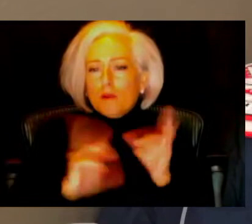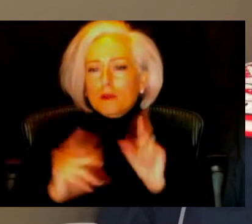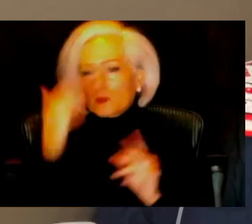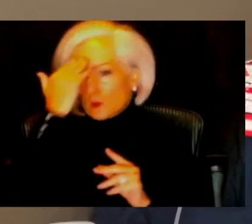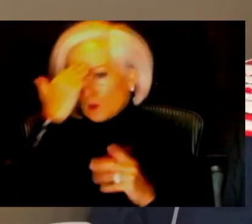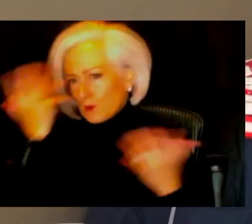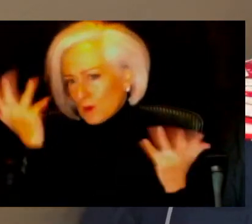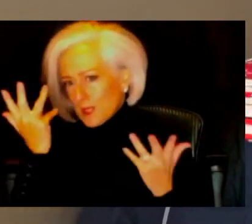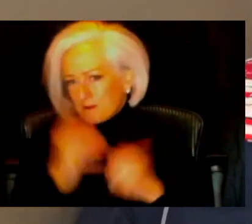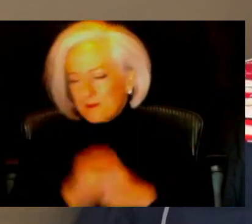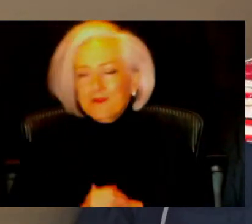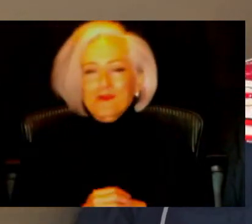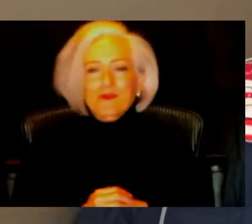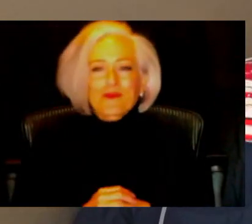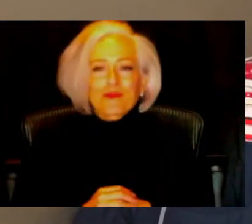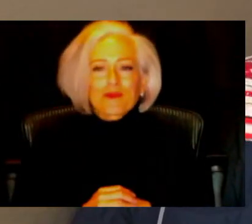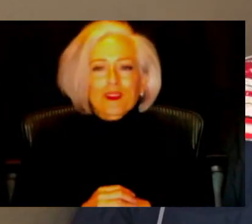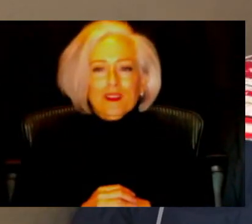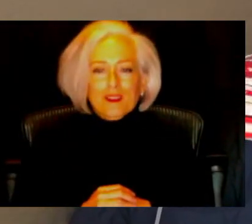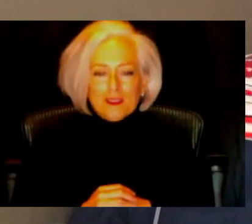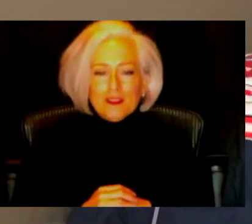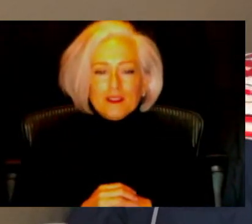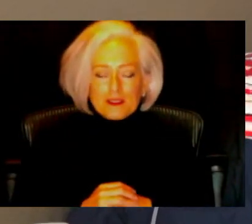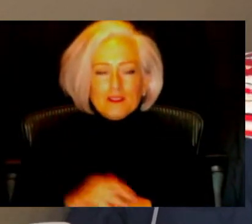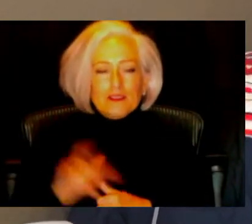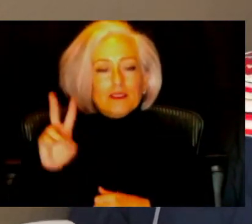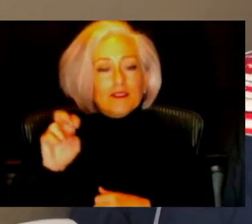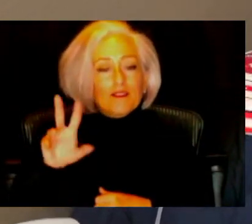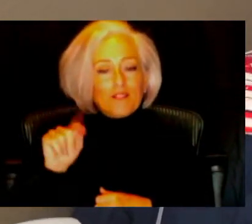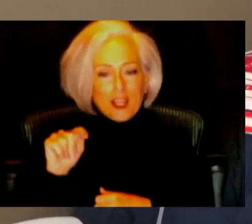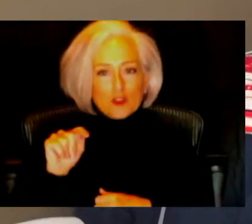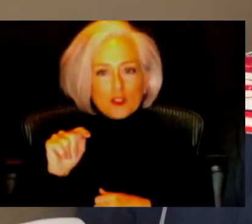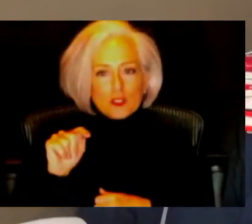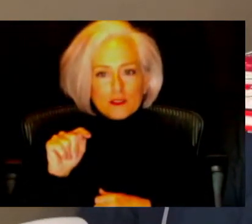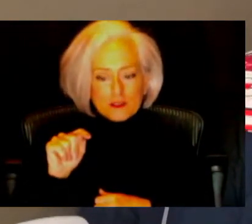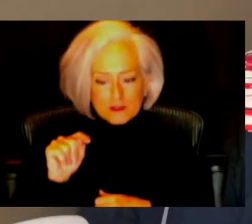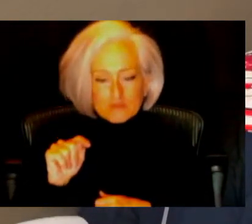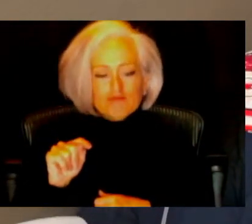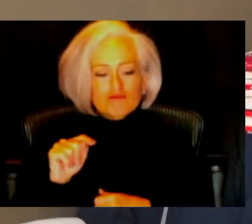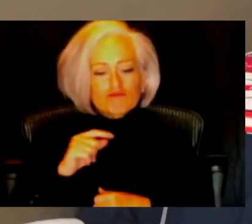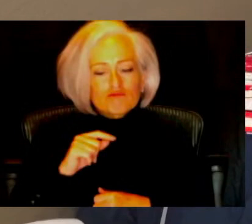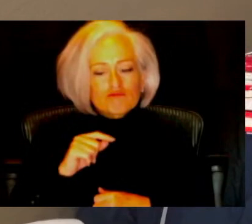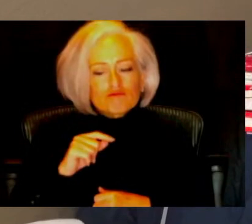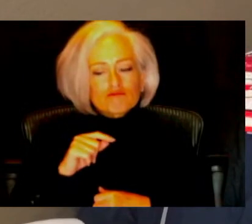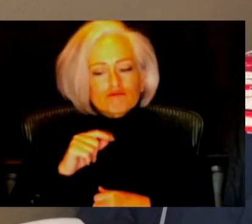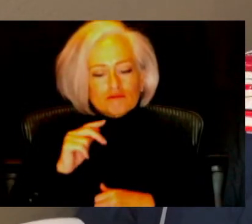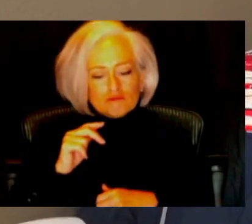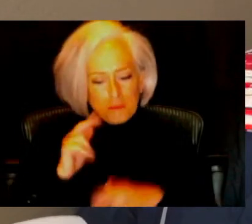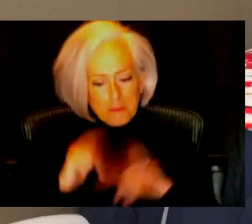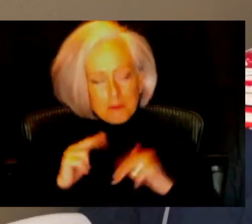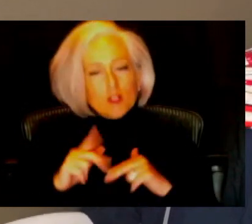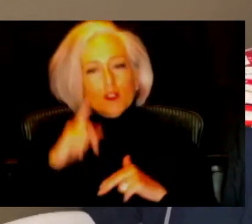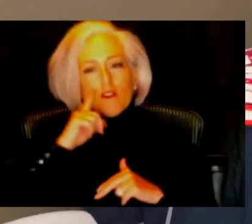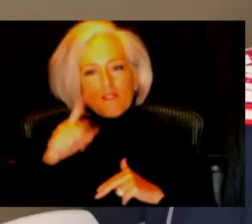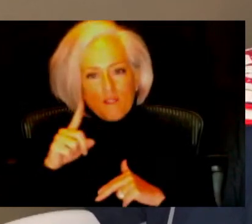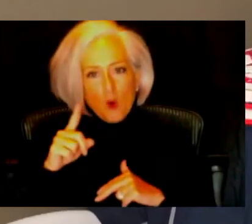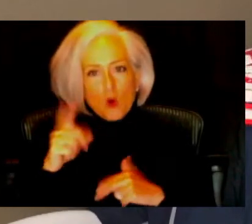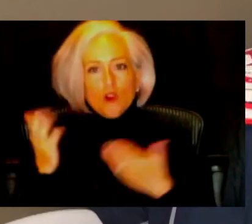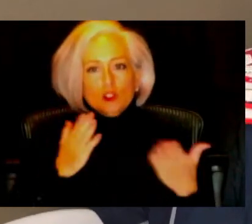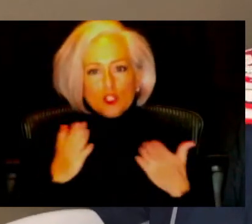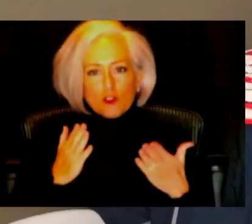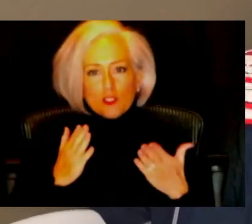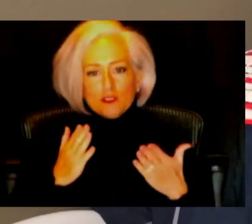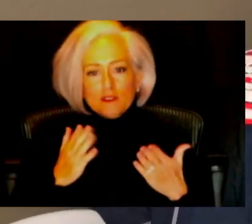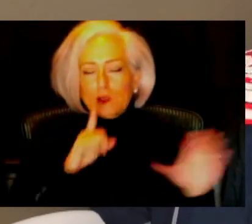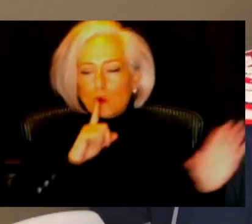Yeah, I think veterans are built for service. We took an oath to protect and defend the Constitution of the United States,